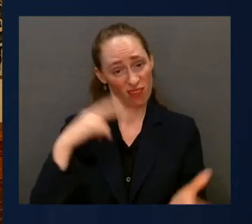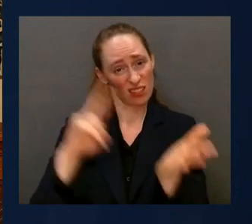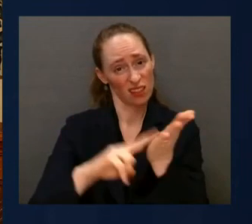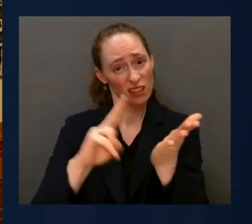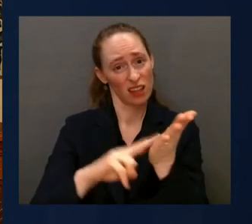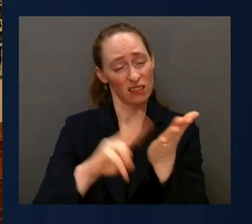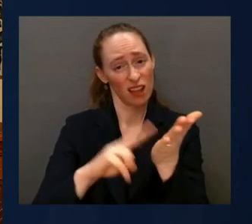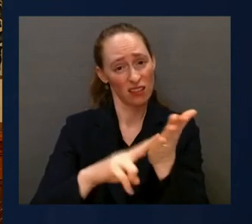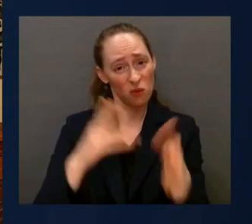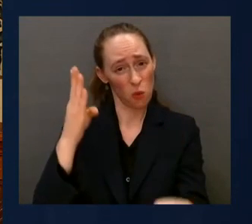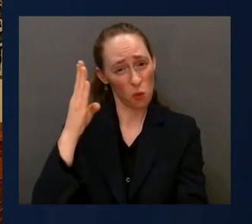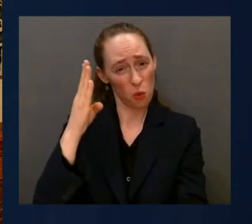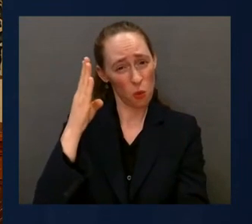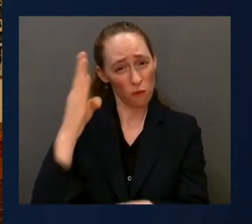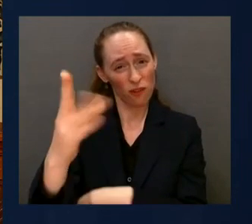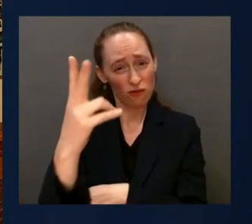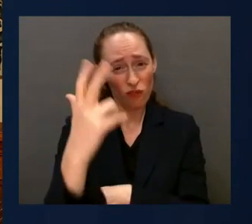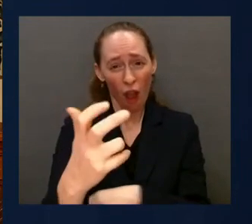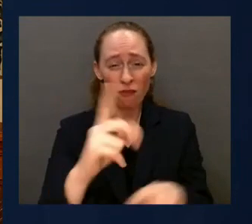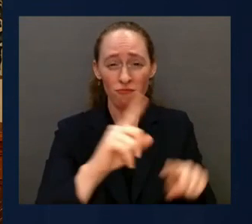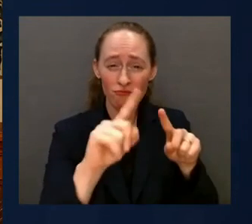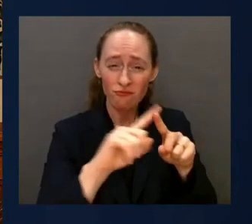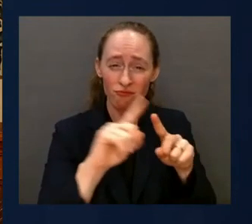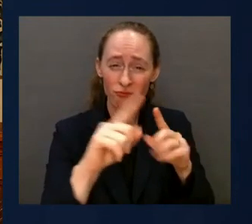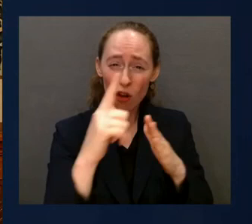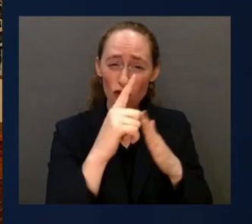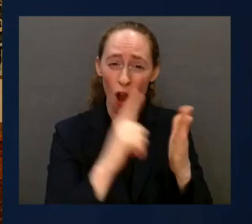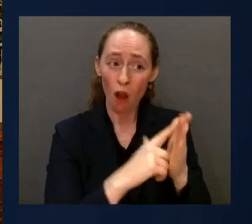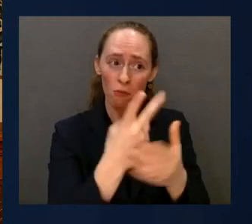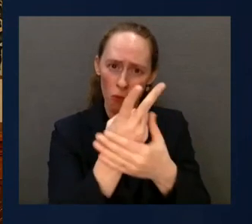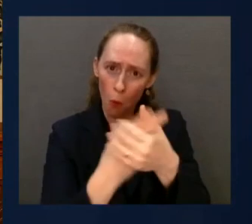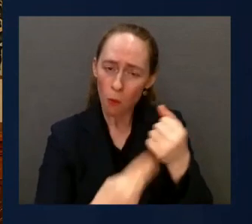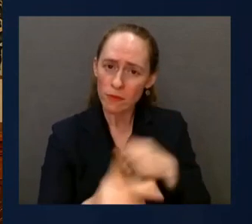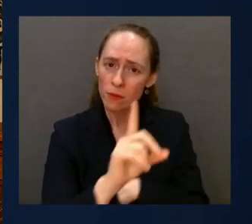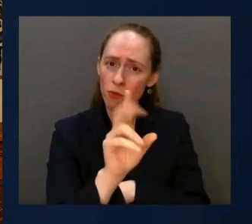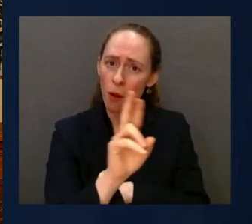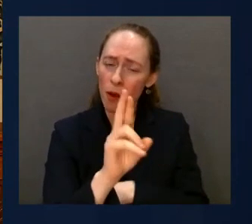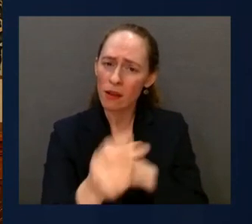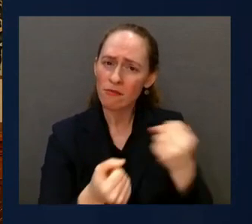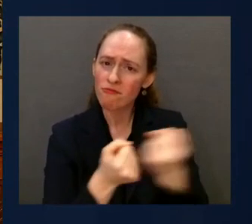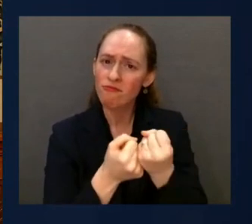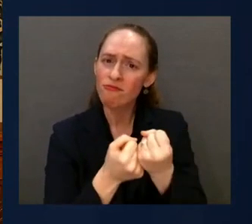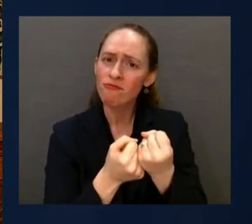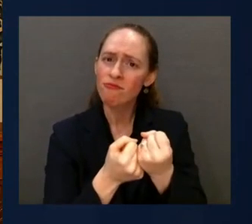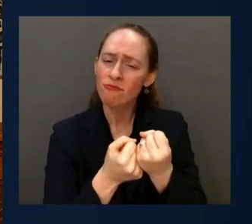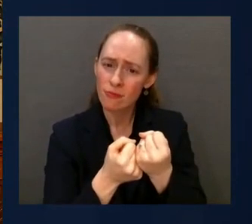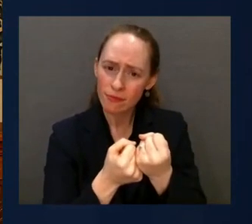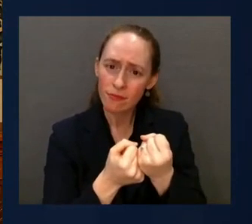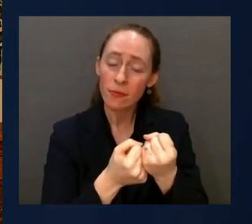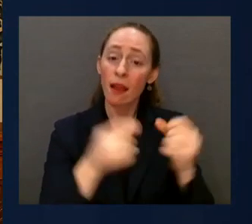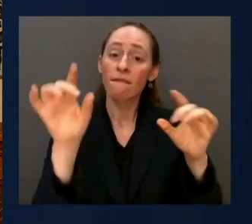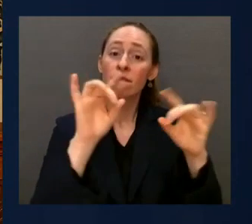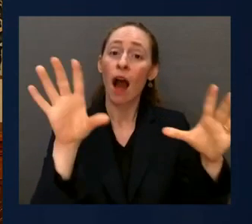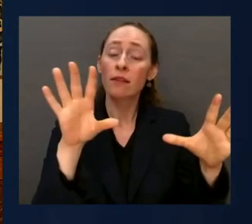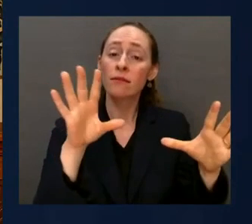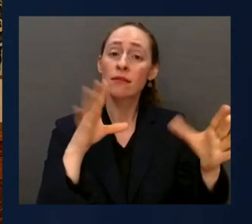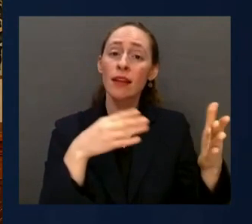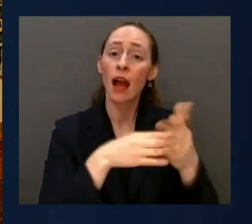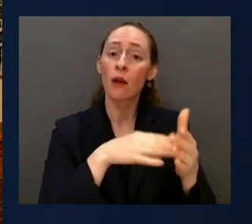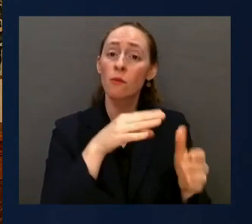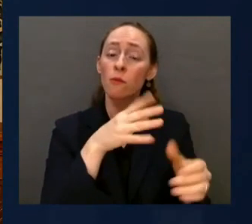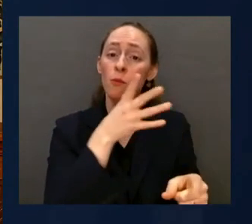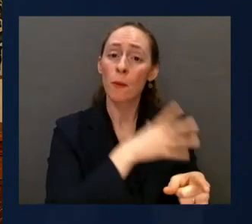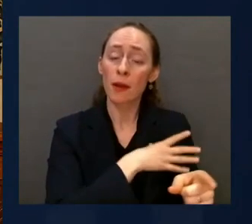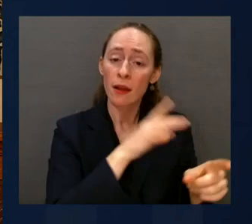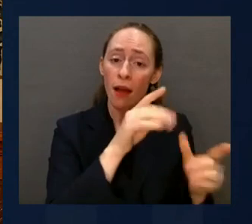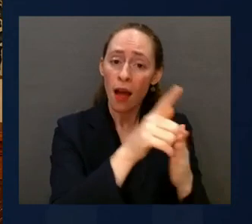president, from reauthorizing the Violence Against Women Act, the Electoral Count Reform Act, the Respect for Marriage Act that protects the right to marry the person